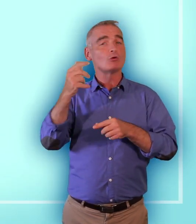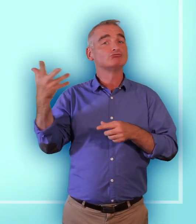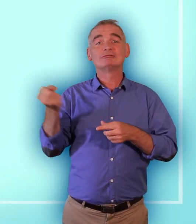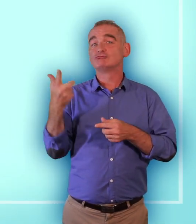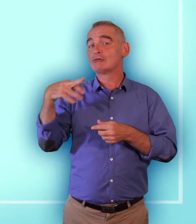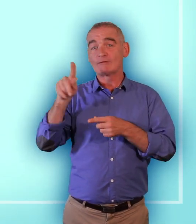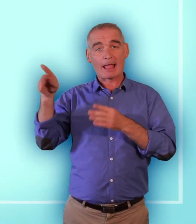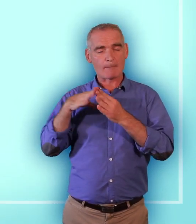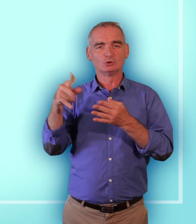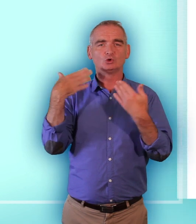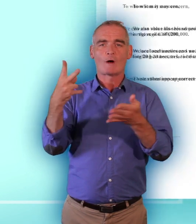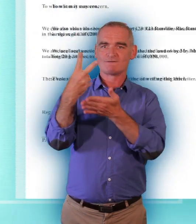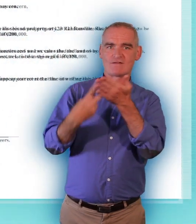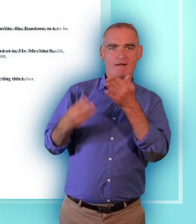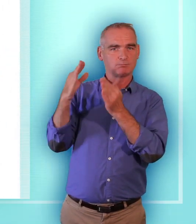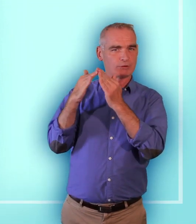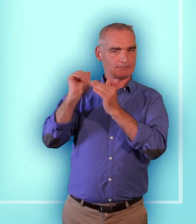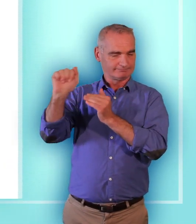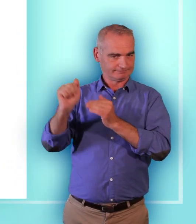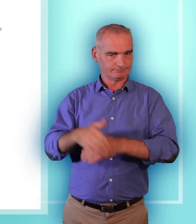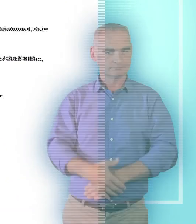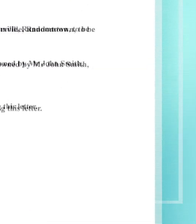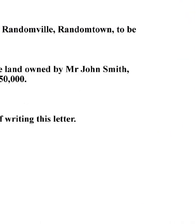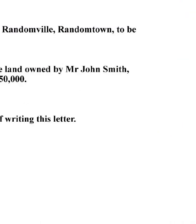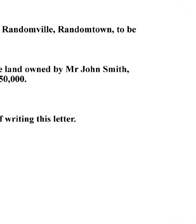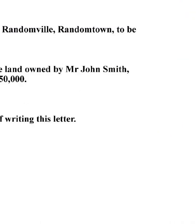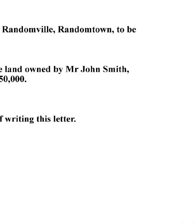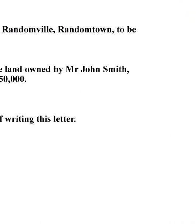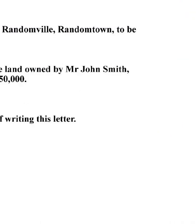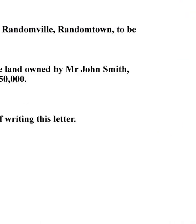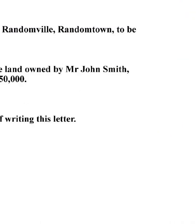If your property is not rented, send us a valuation of the property.